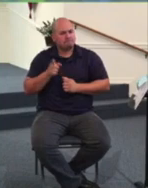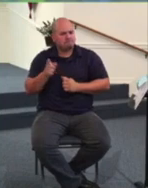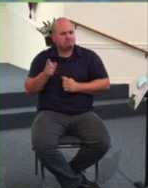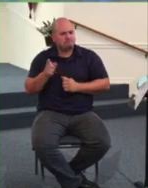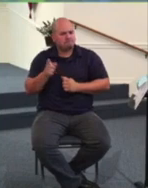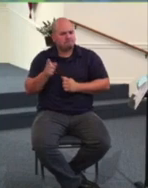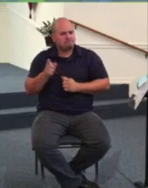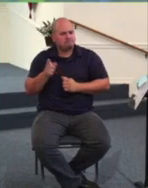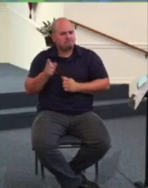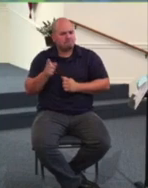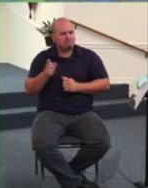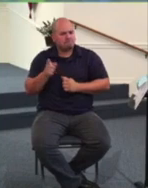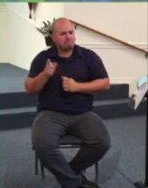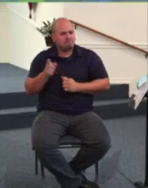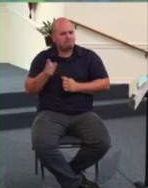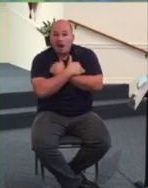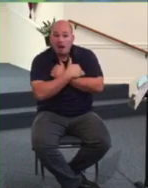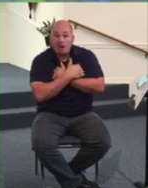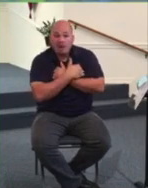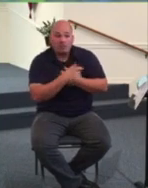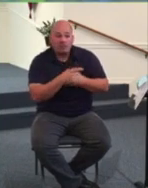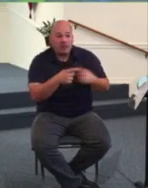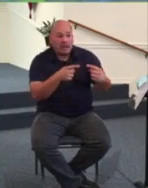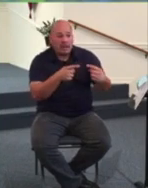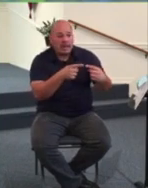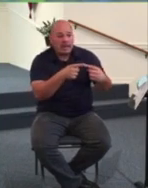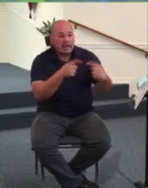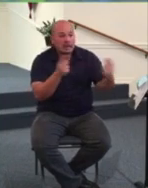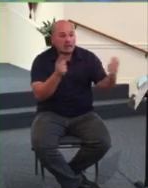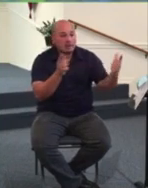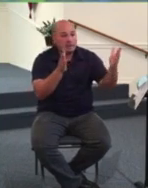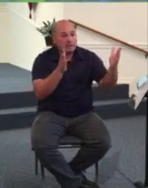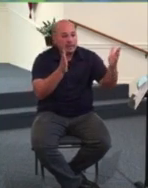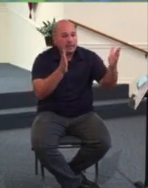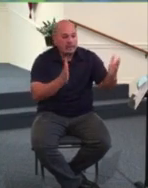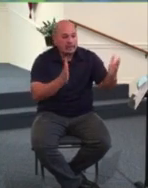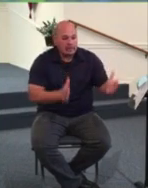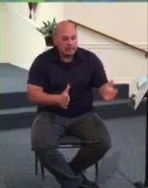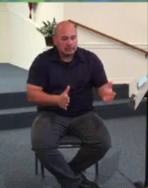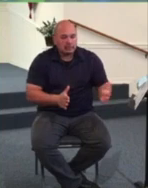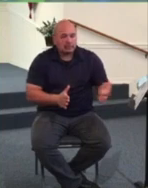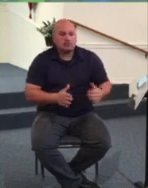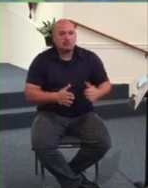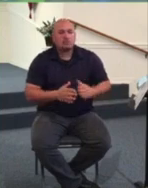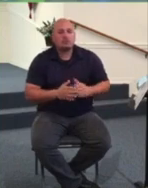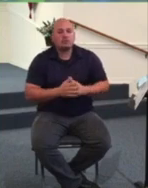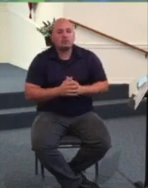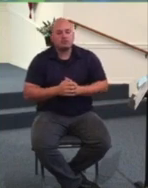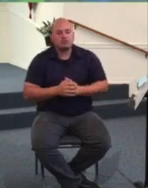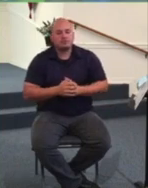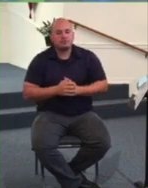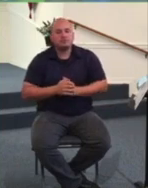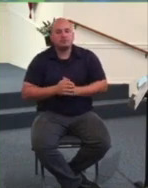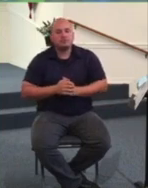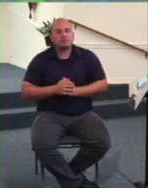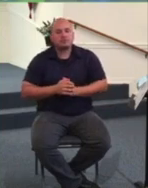enemies. Do good to those who hate you. Verse 28, bless those who curse you. Pray for those who mistreat you.